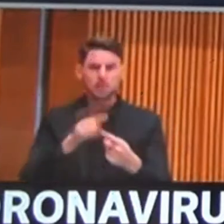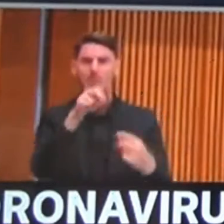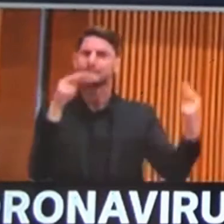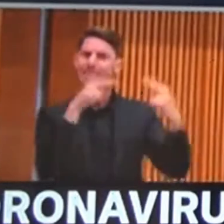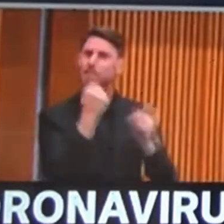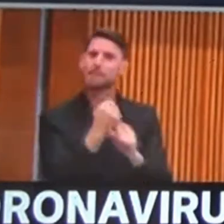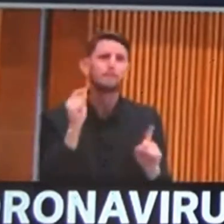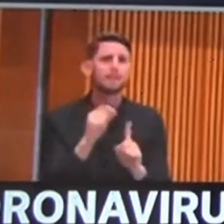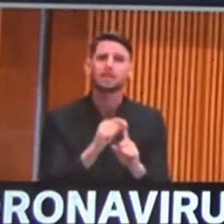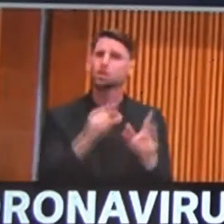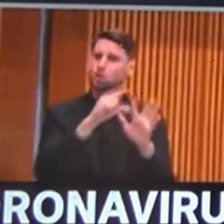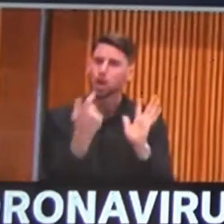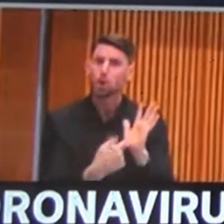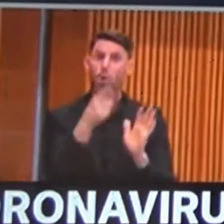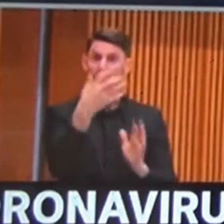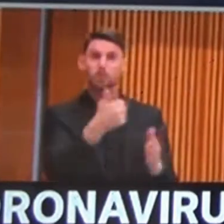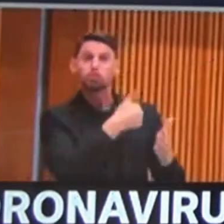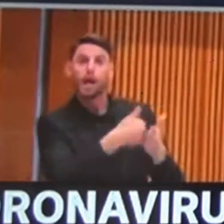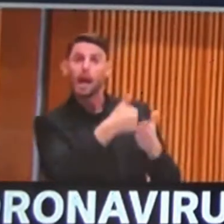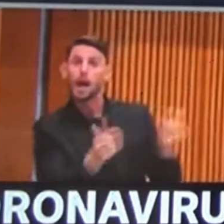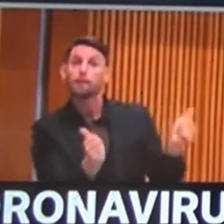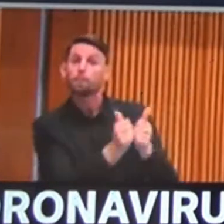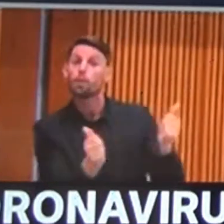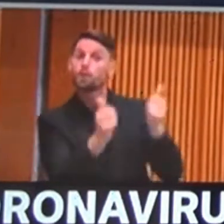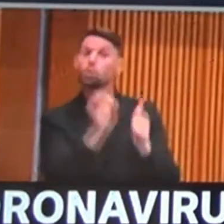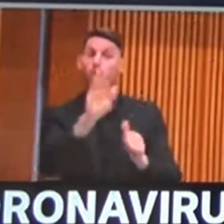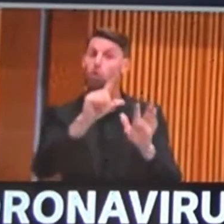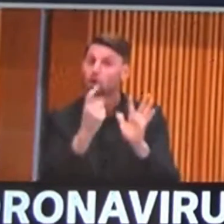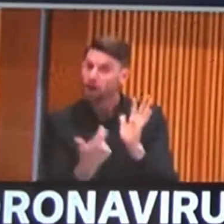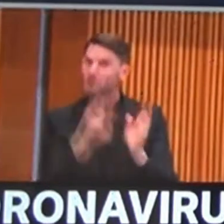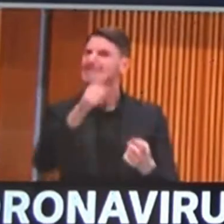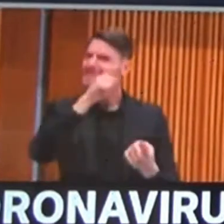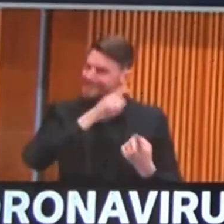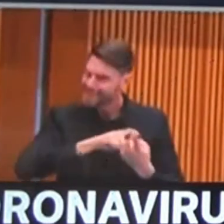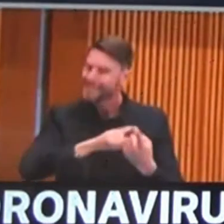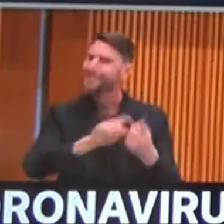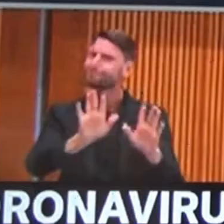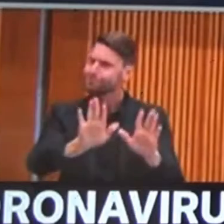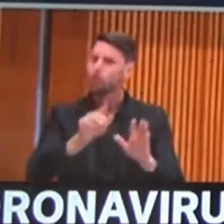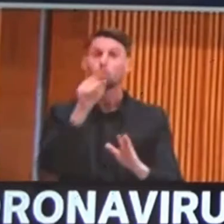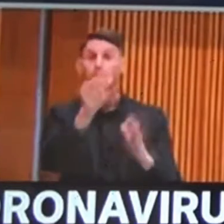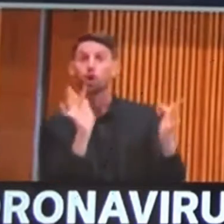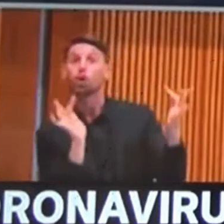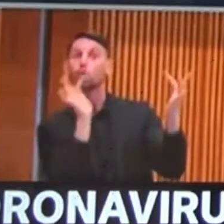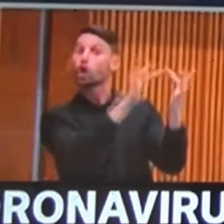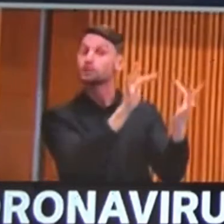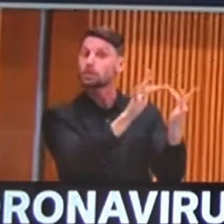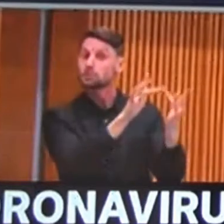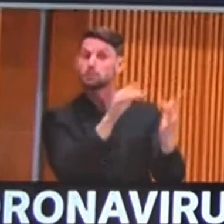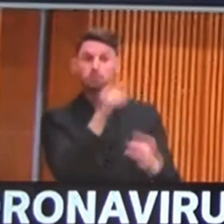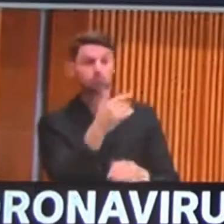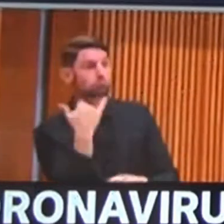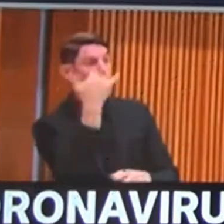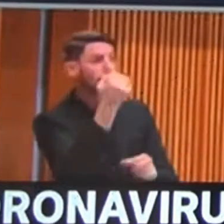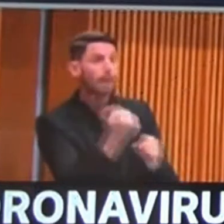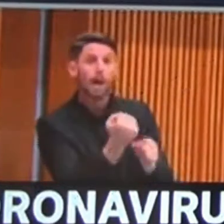GP or your specialist regularly, please continue to do so. Again, reach out to their practice, make an appointment